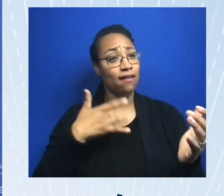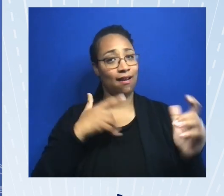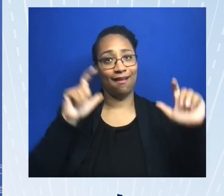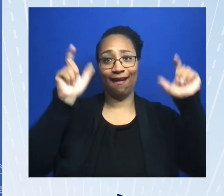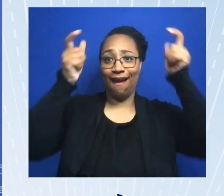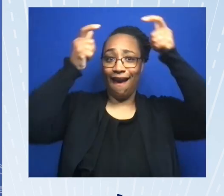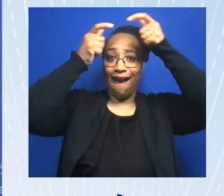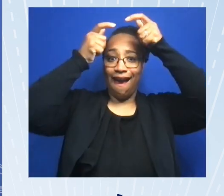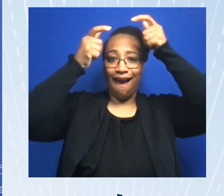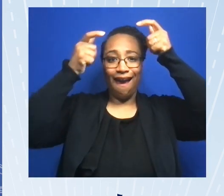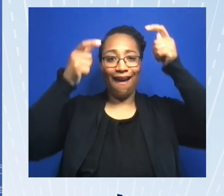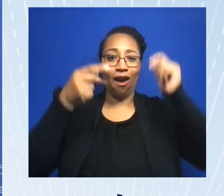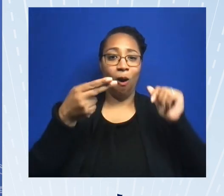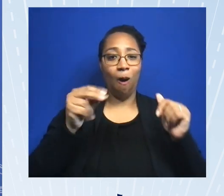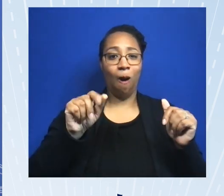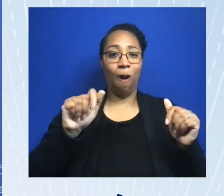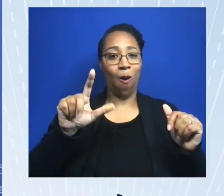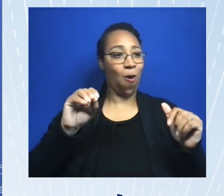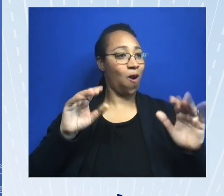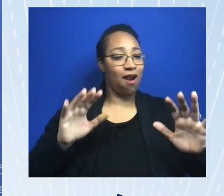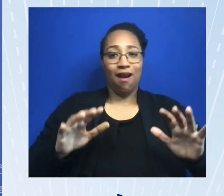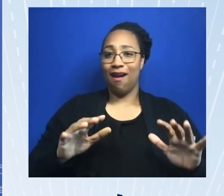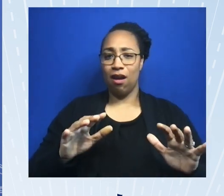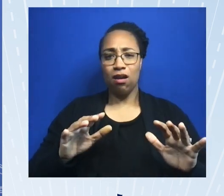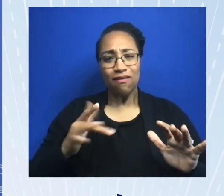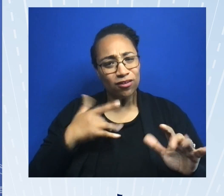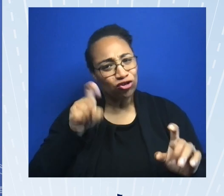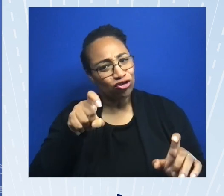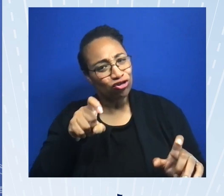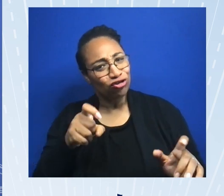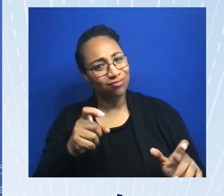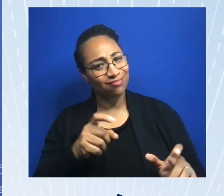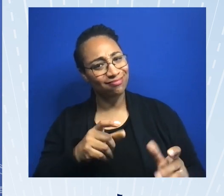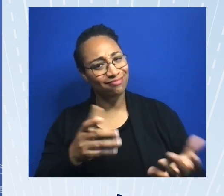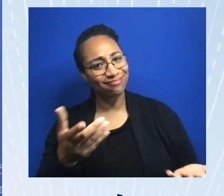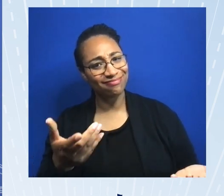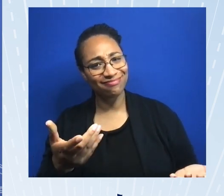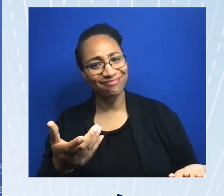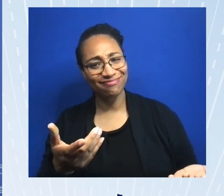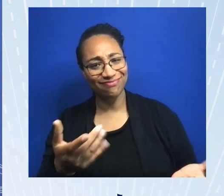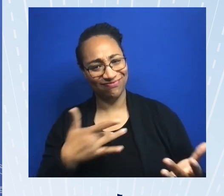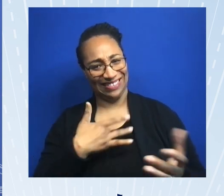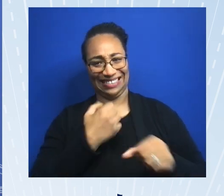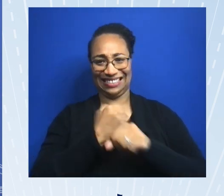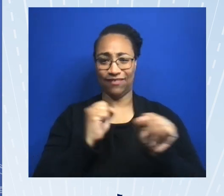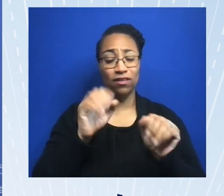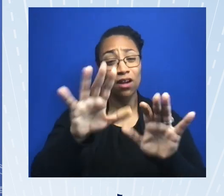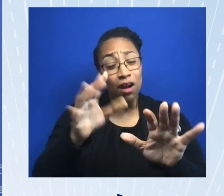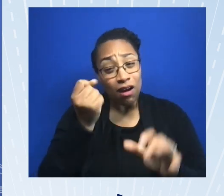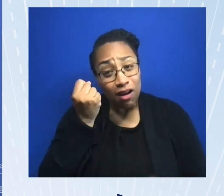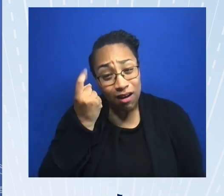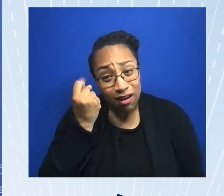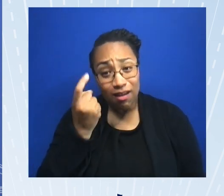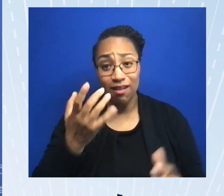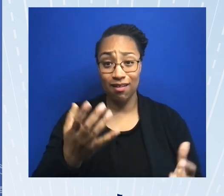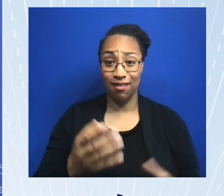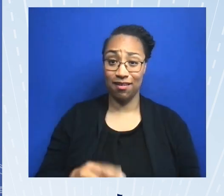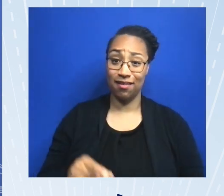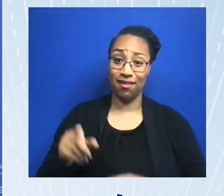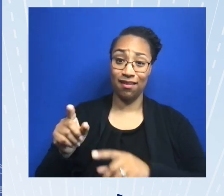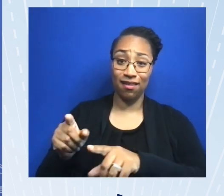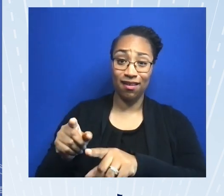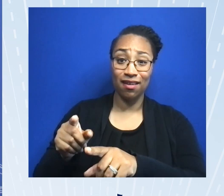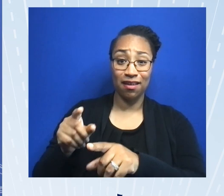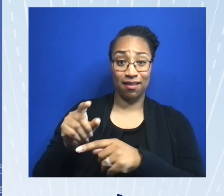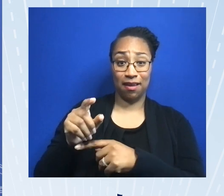Jewish institutions. For example, the Biden-Harris administration has increased funds to improve the physical security of buildings